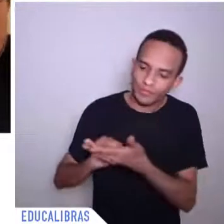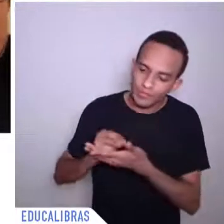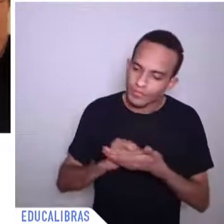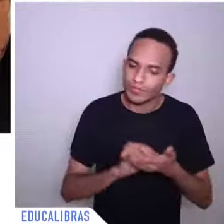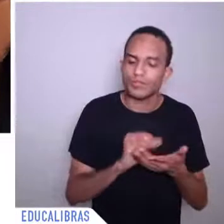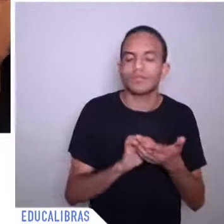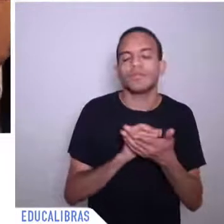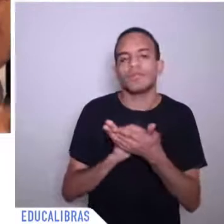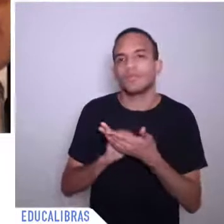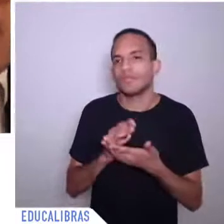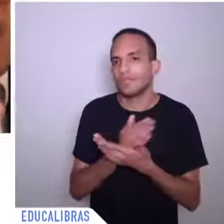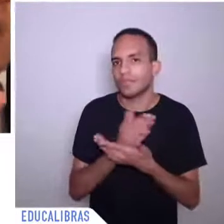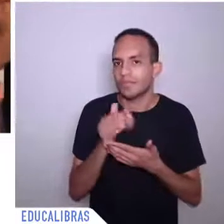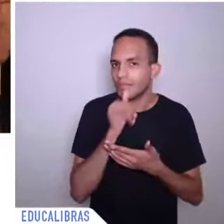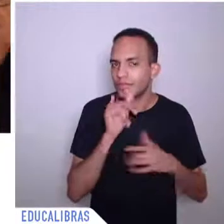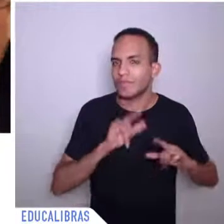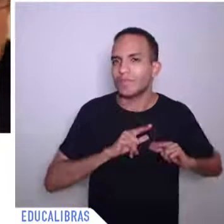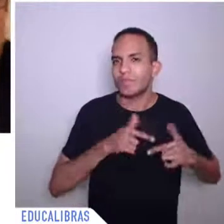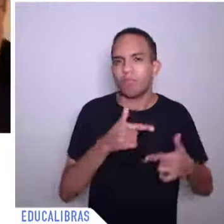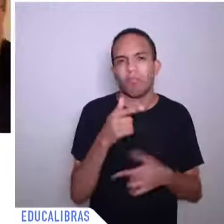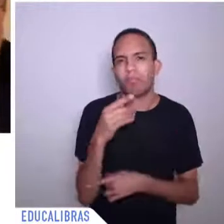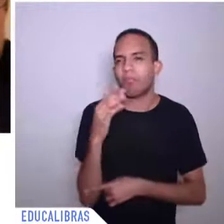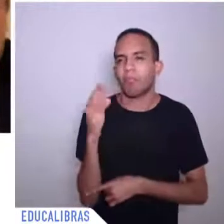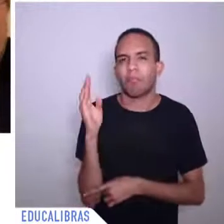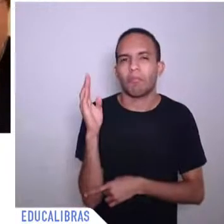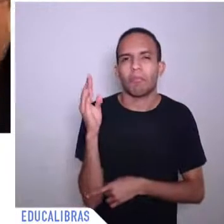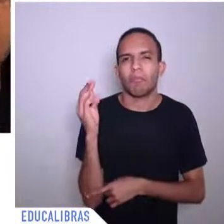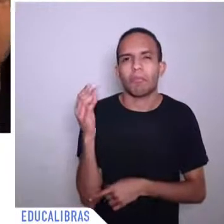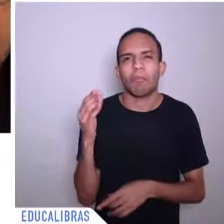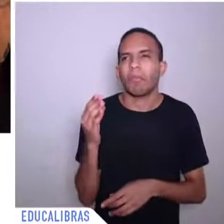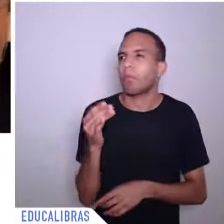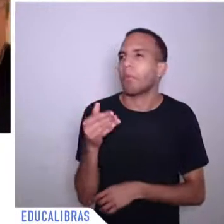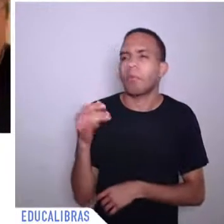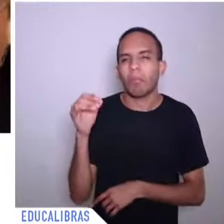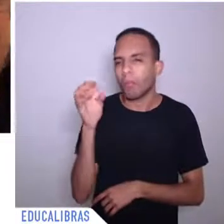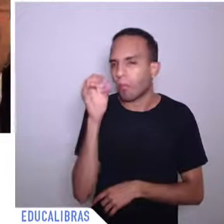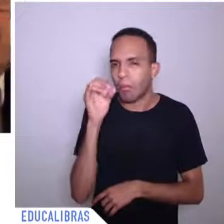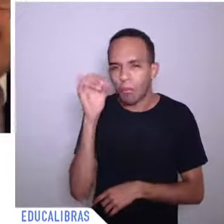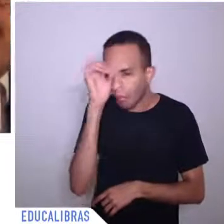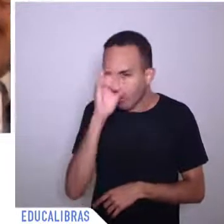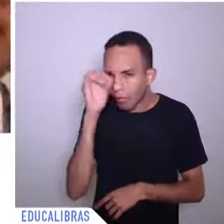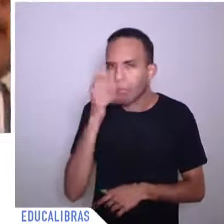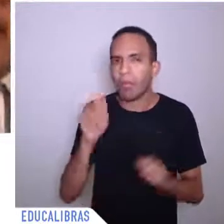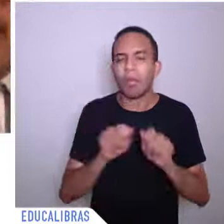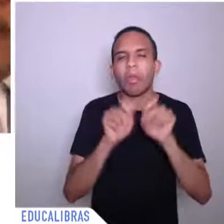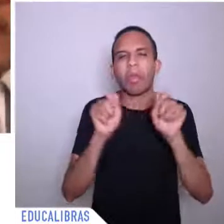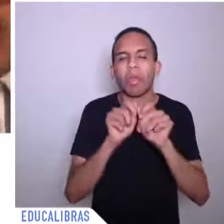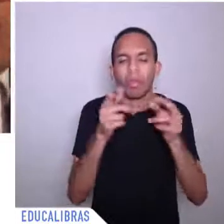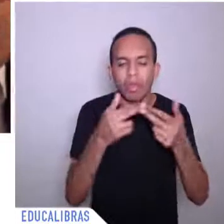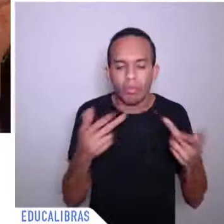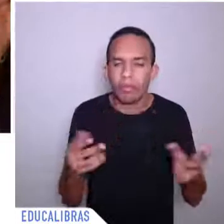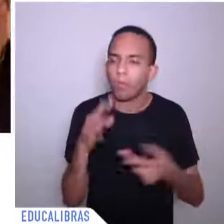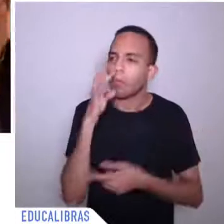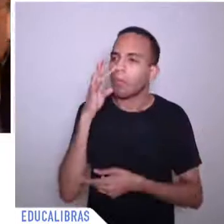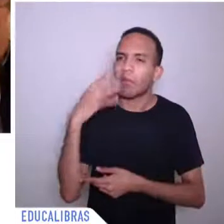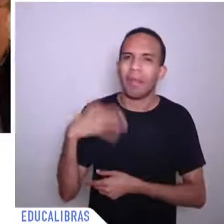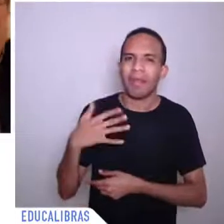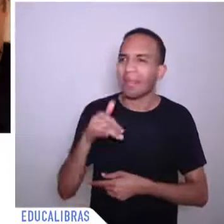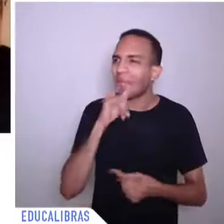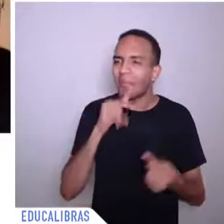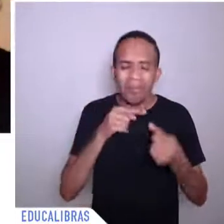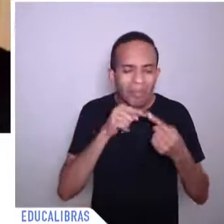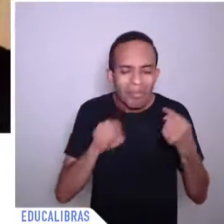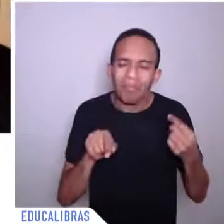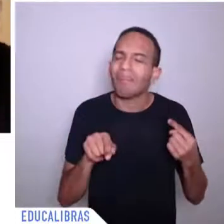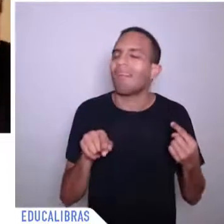has some evidence. There are some ridiculous initiatives, and so absurdly